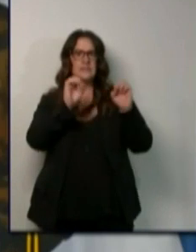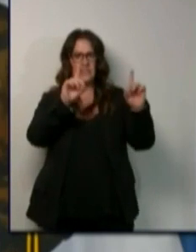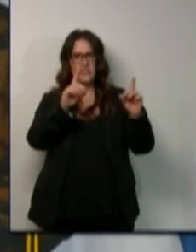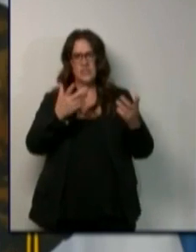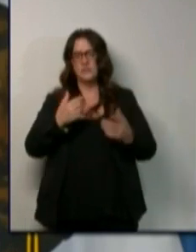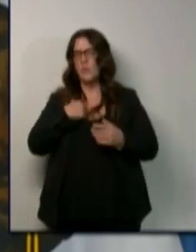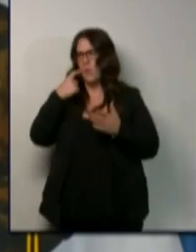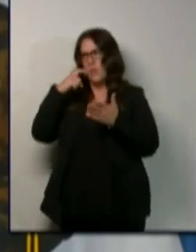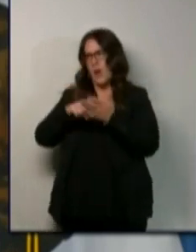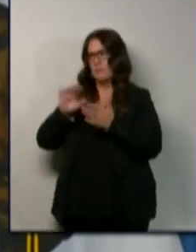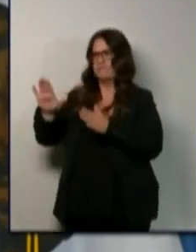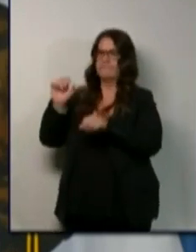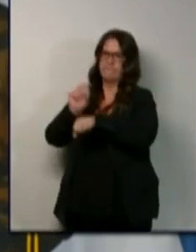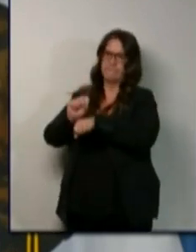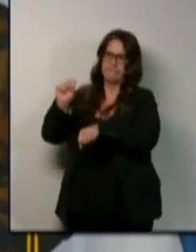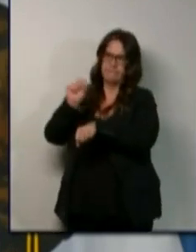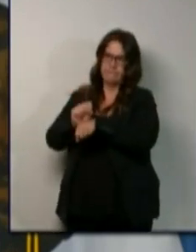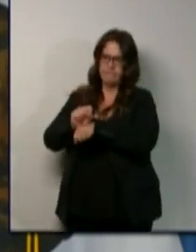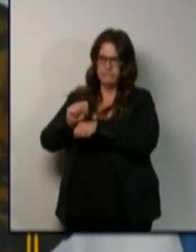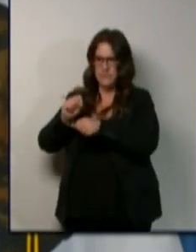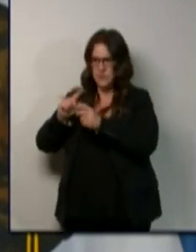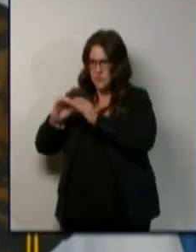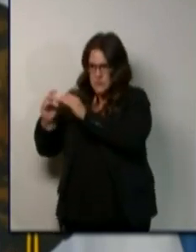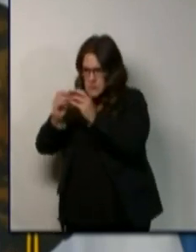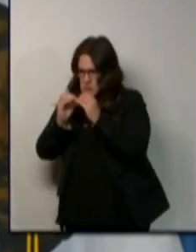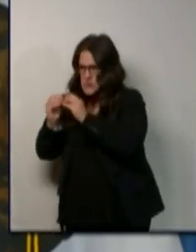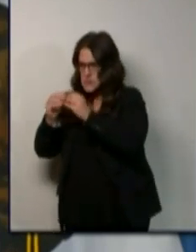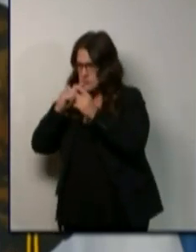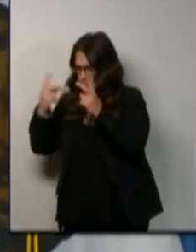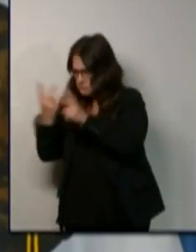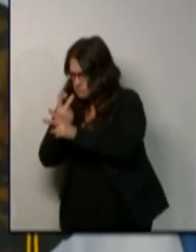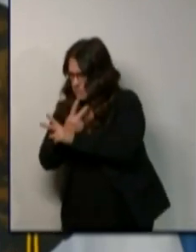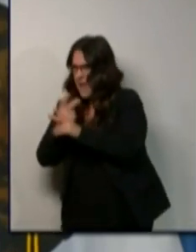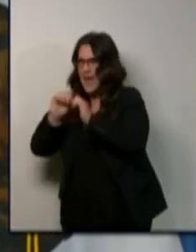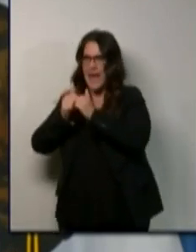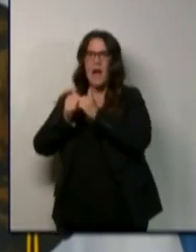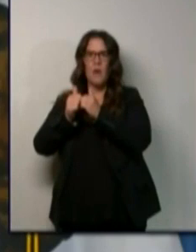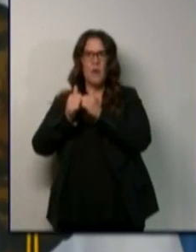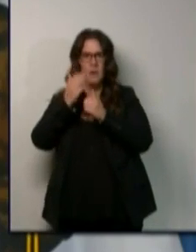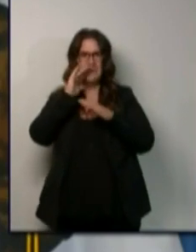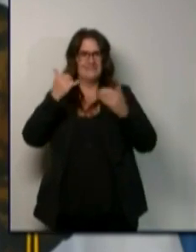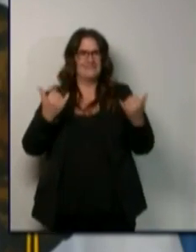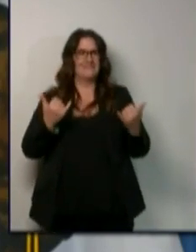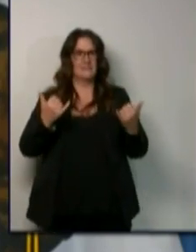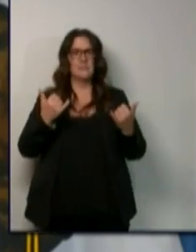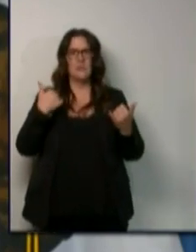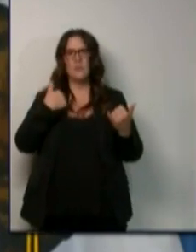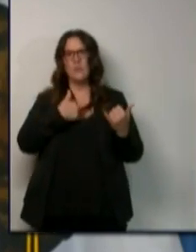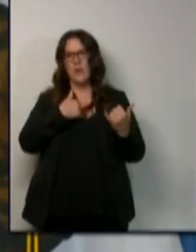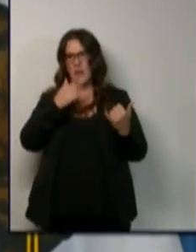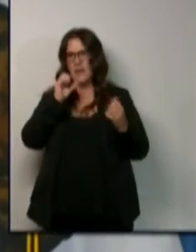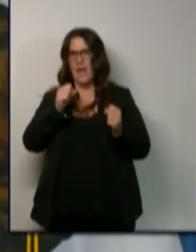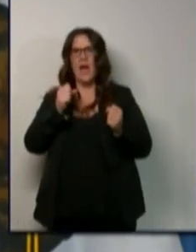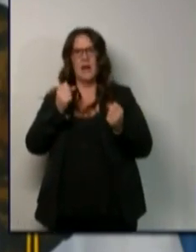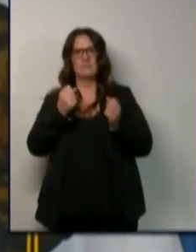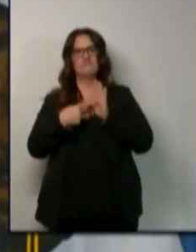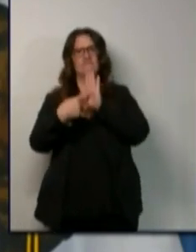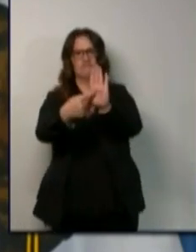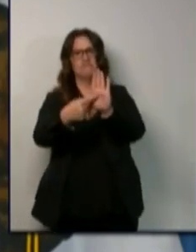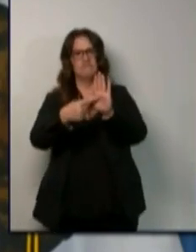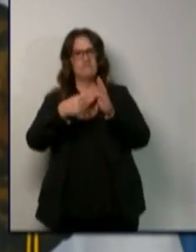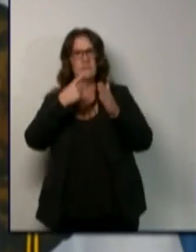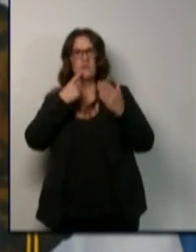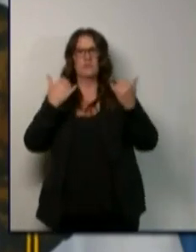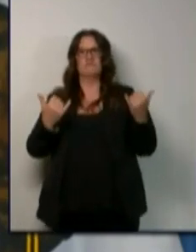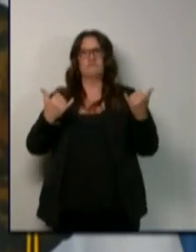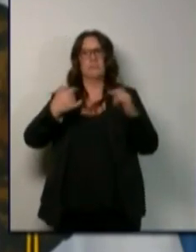just beginning now that the clarity in terms of the May revise is coming into a clearer picture. Let me just make